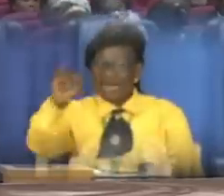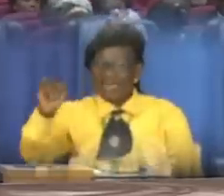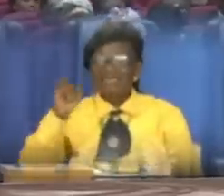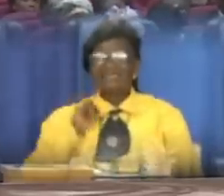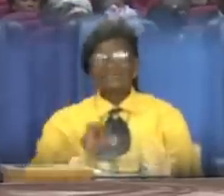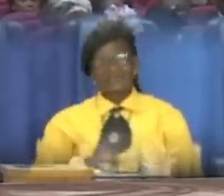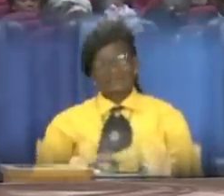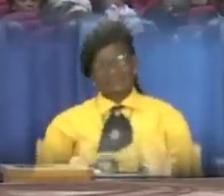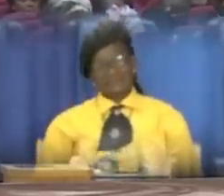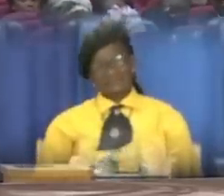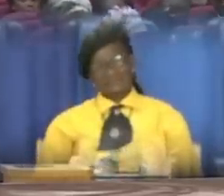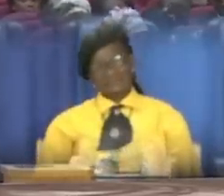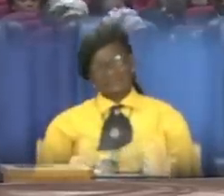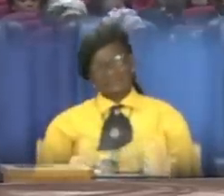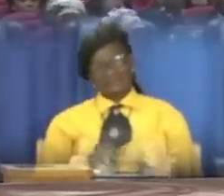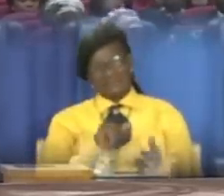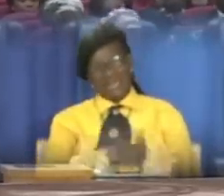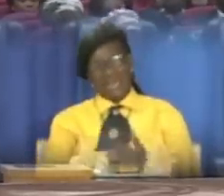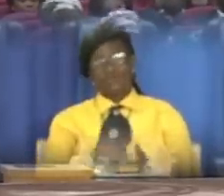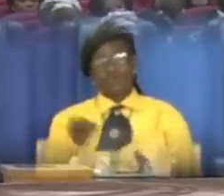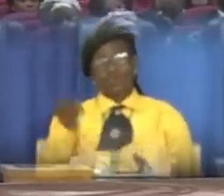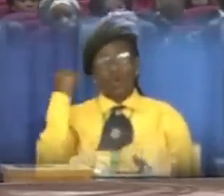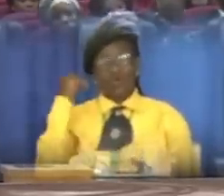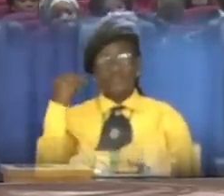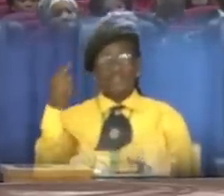That was the cause of the original sin.